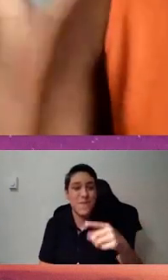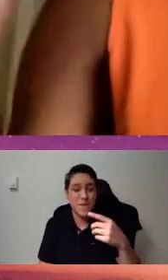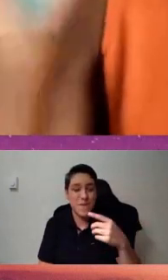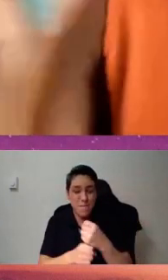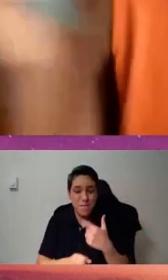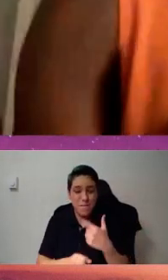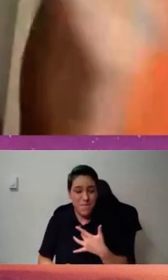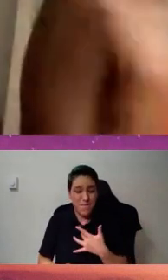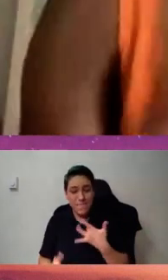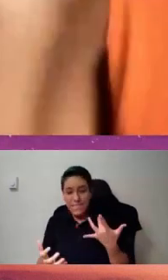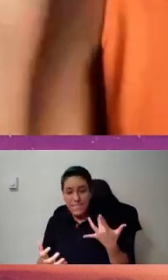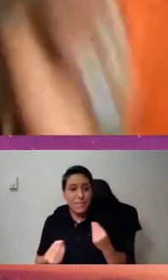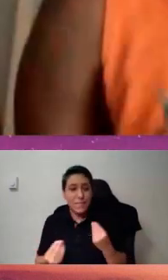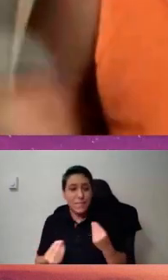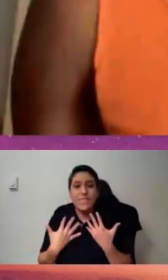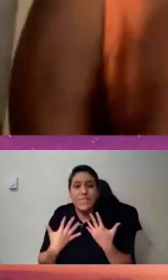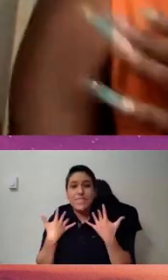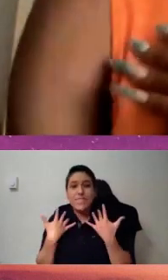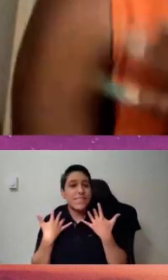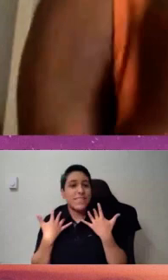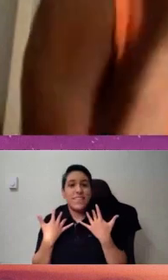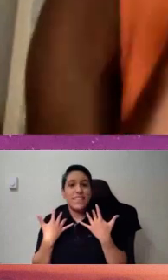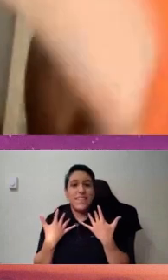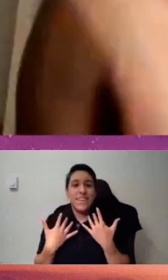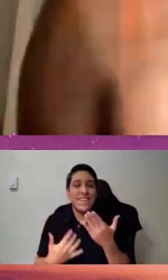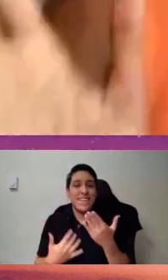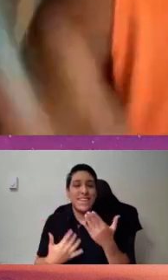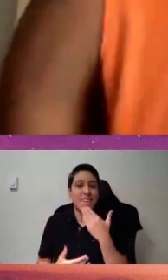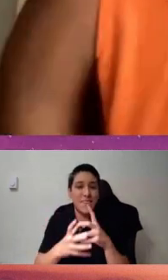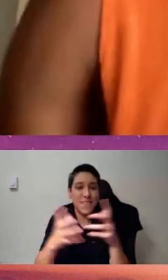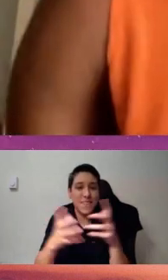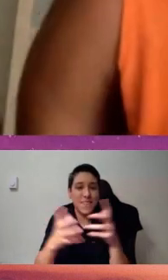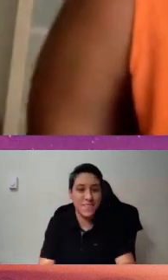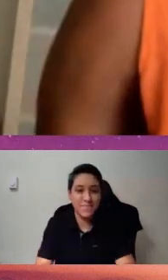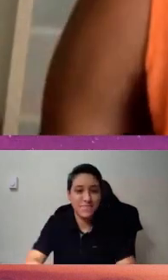now. I hope y'all know, like, oh my goodness, like, thank you so much.